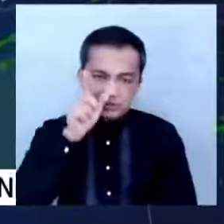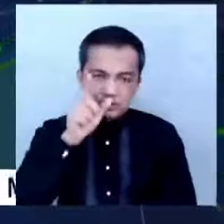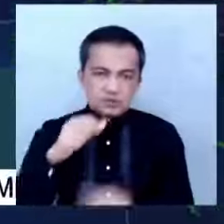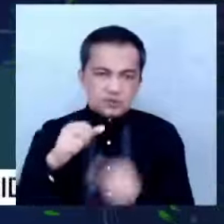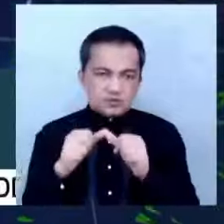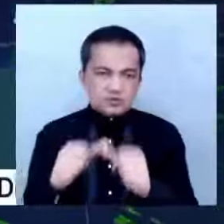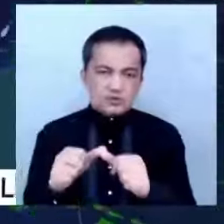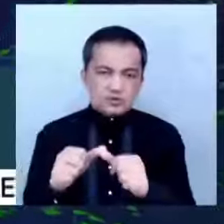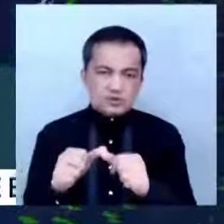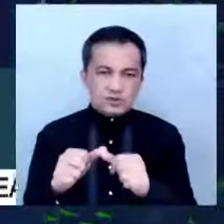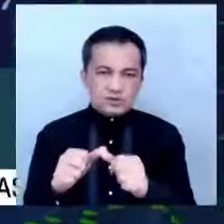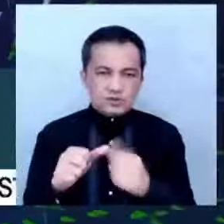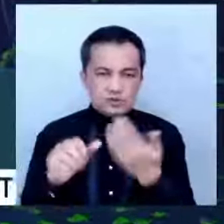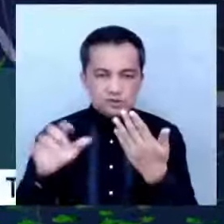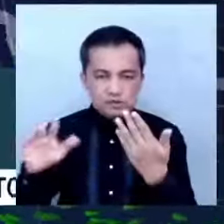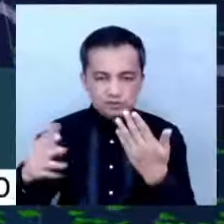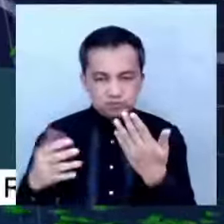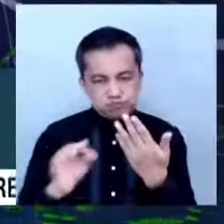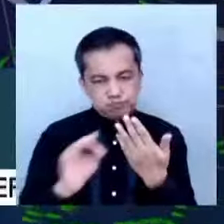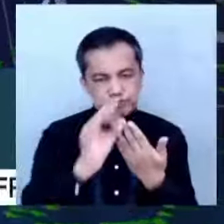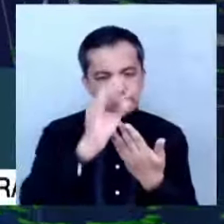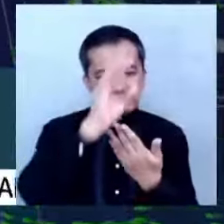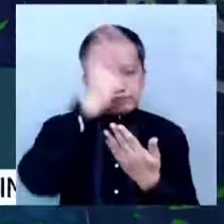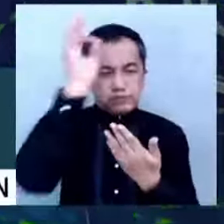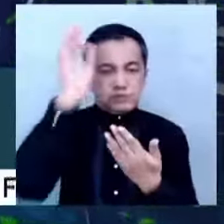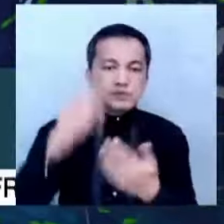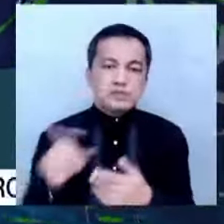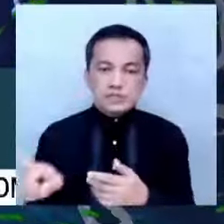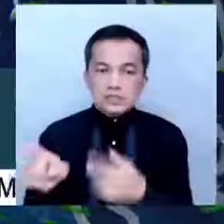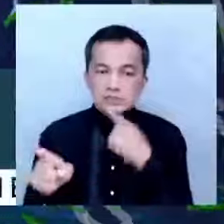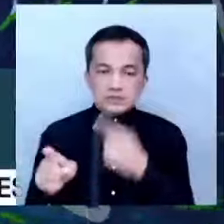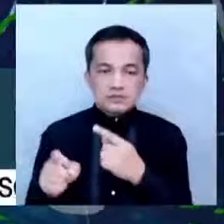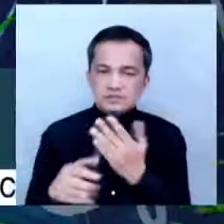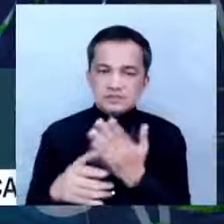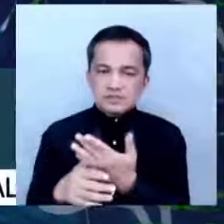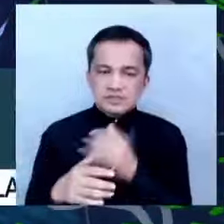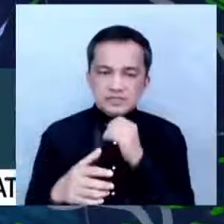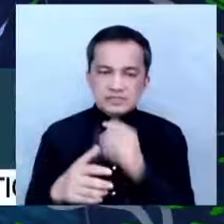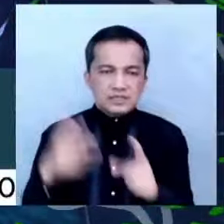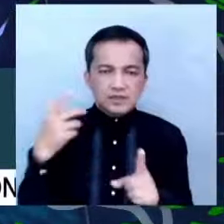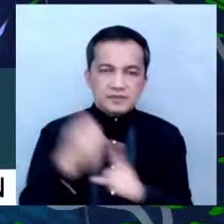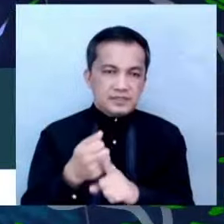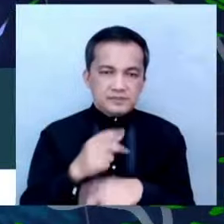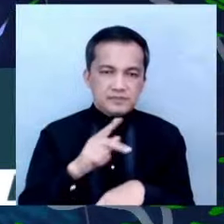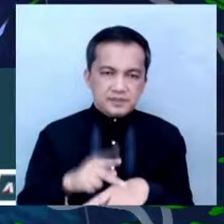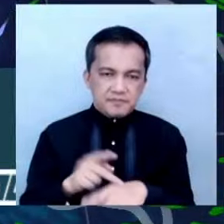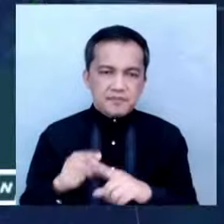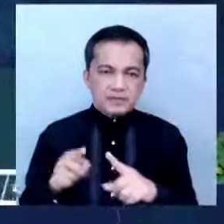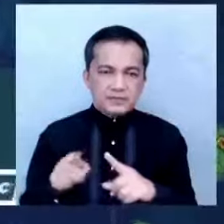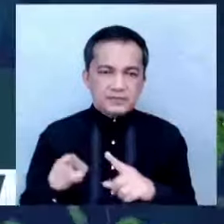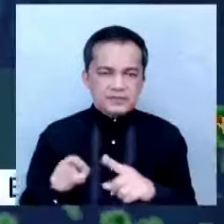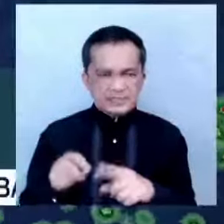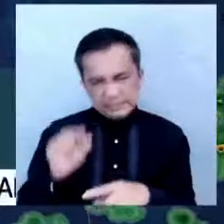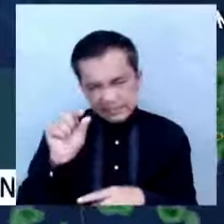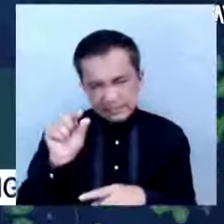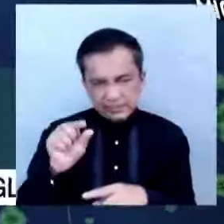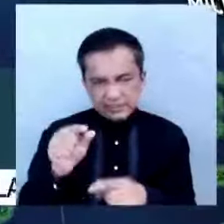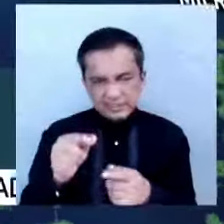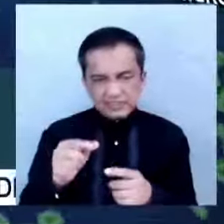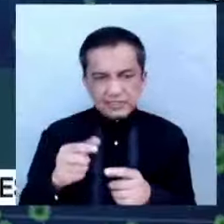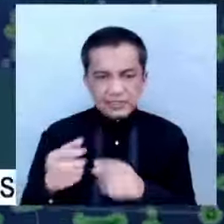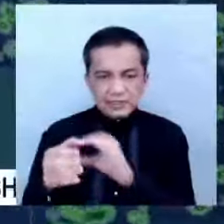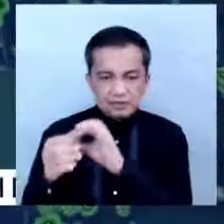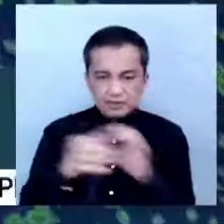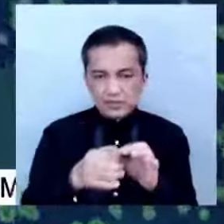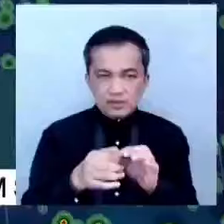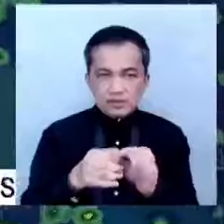continue to move away from the country. These three weather disturbances do not directly affect the country but will slightly enhance the southwest